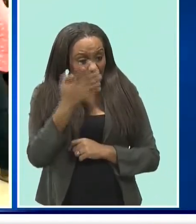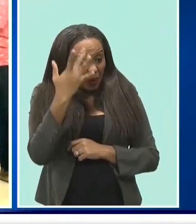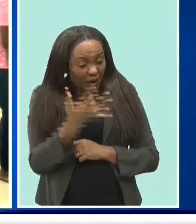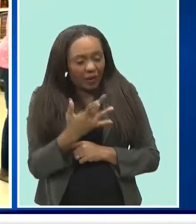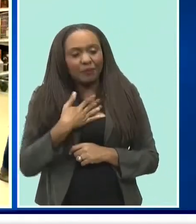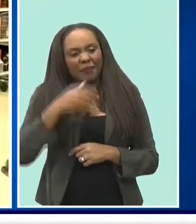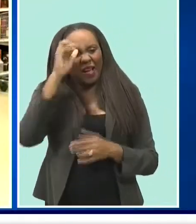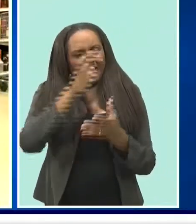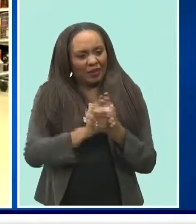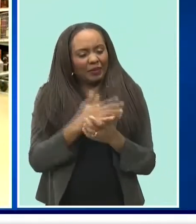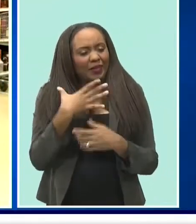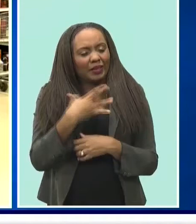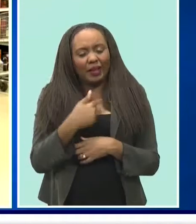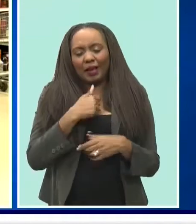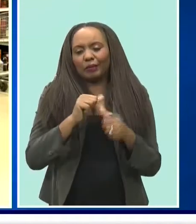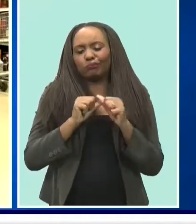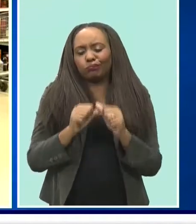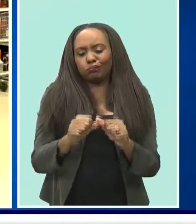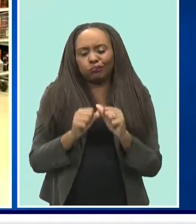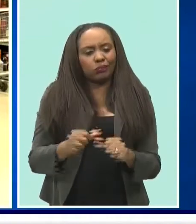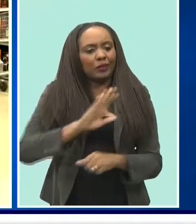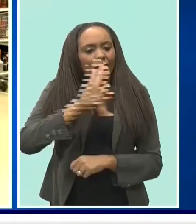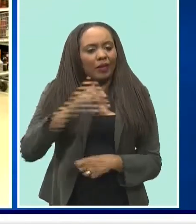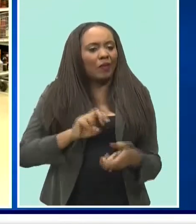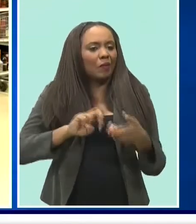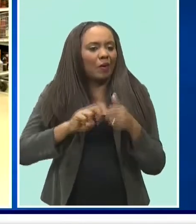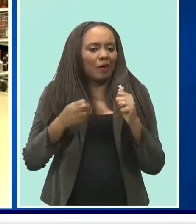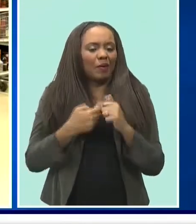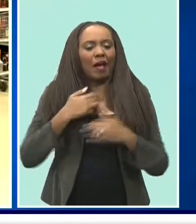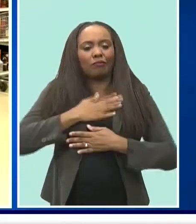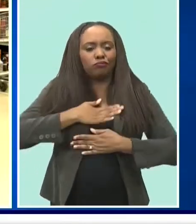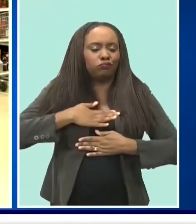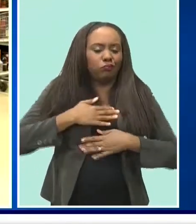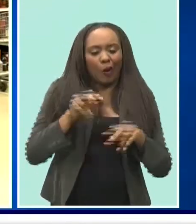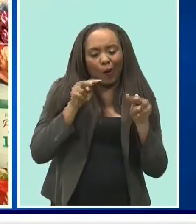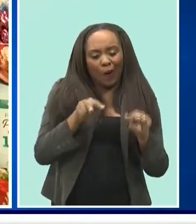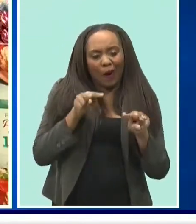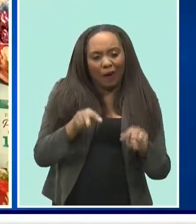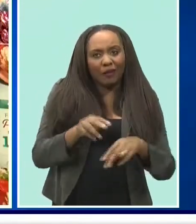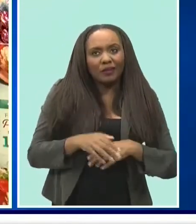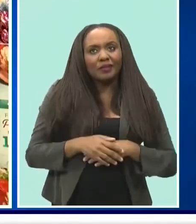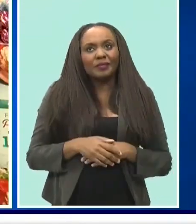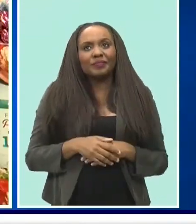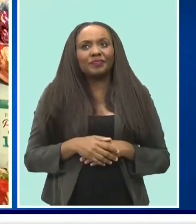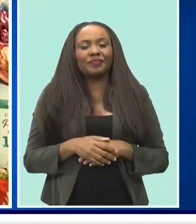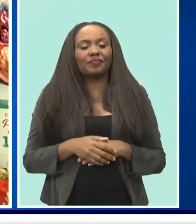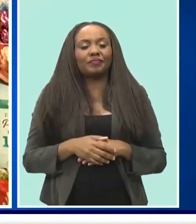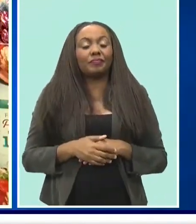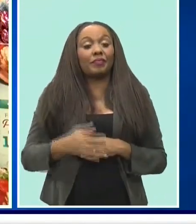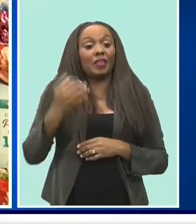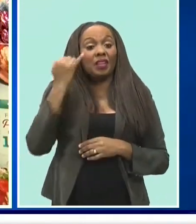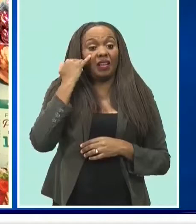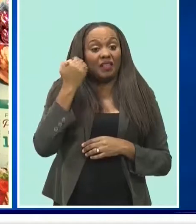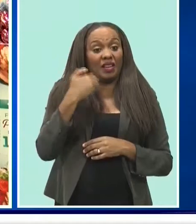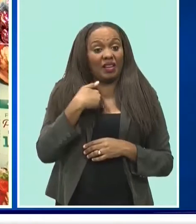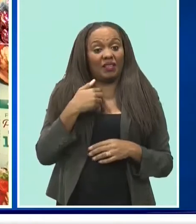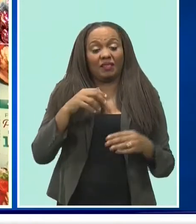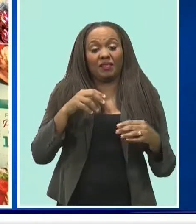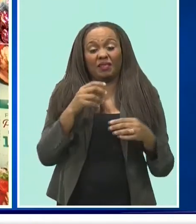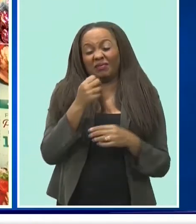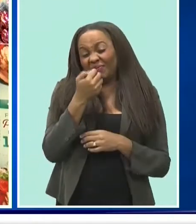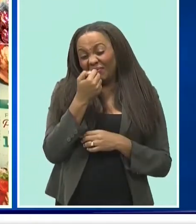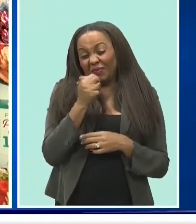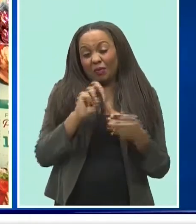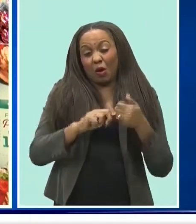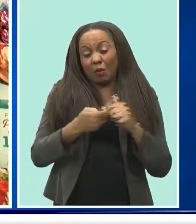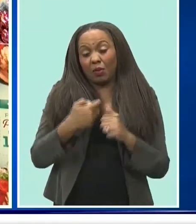I'll continue it. I have never had a problem with multi-choice, and I enjoy it so much. If I had a little problem, like a channel drop out and